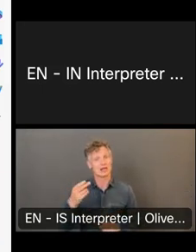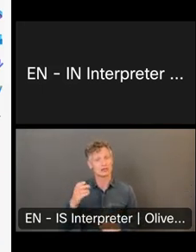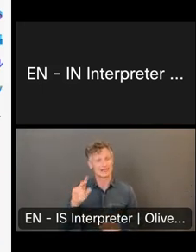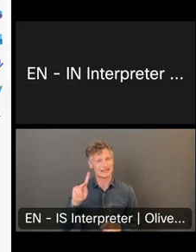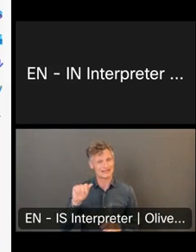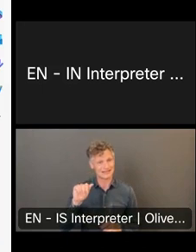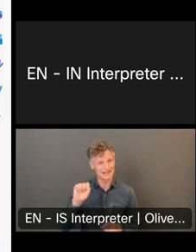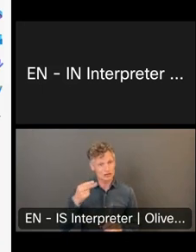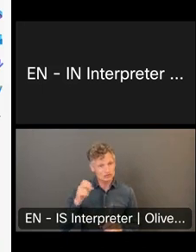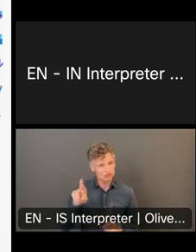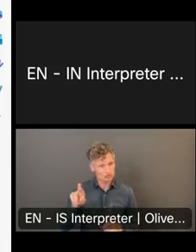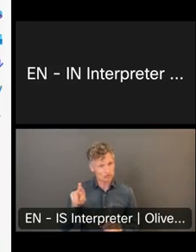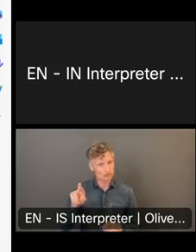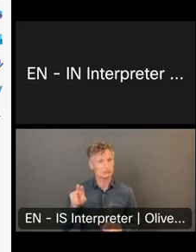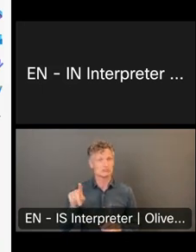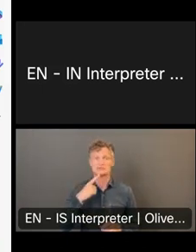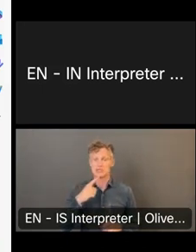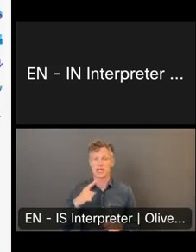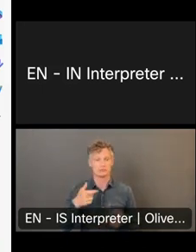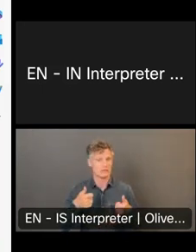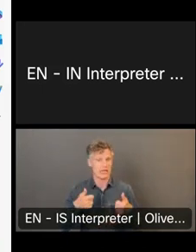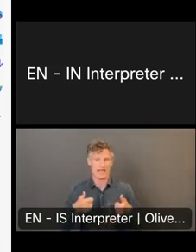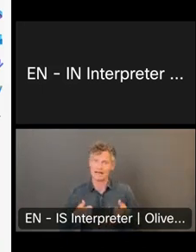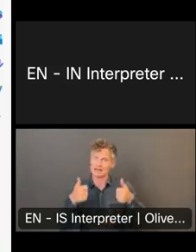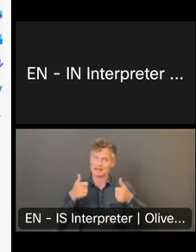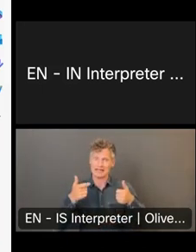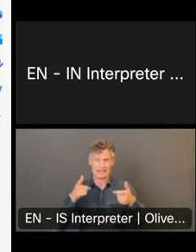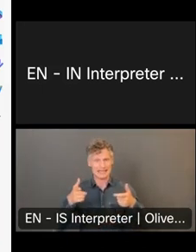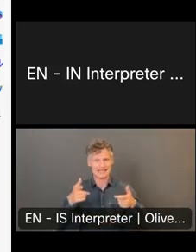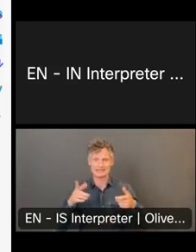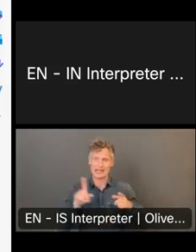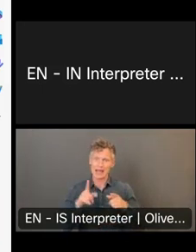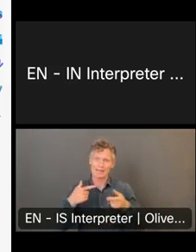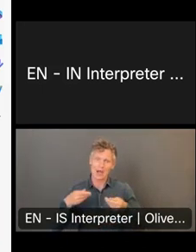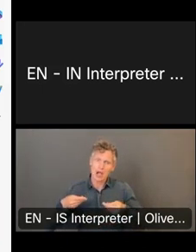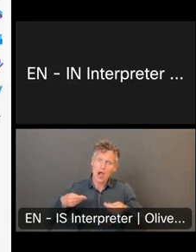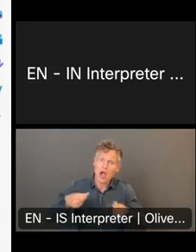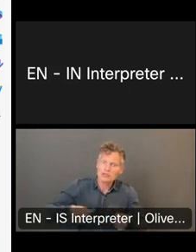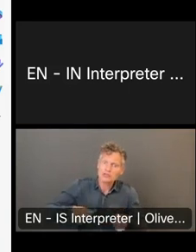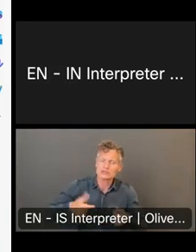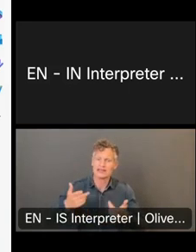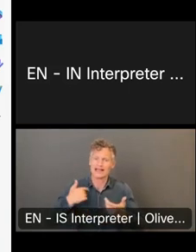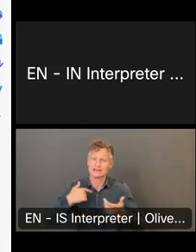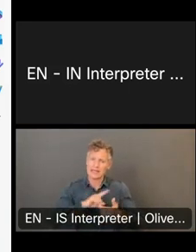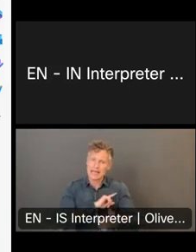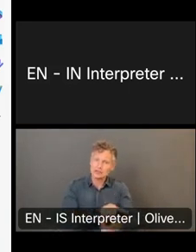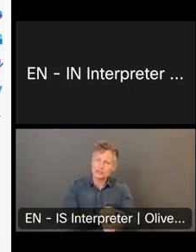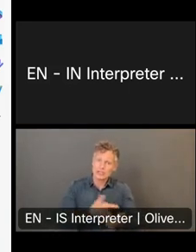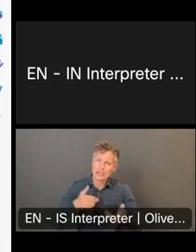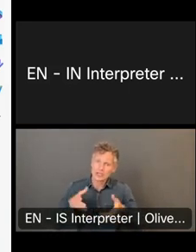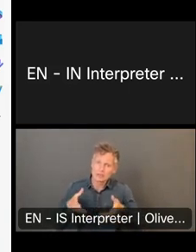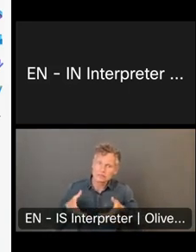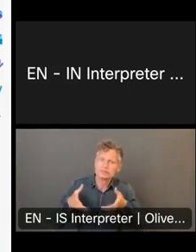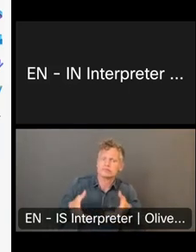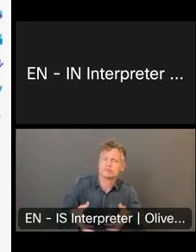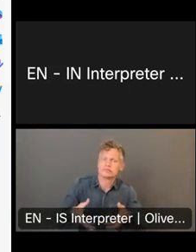most effectively and at least cost attains that end, ceteris paribus. And here are other people who've said something similar in their own